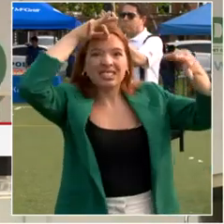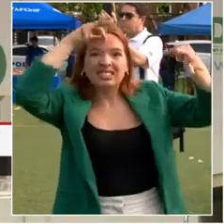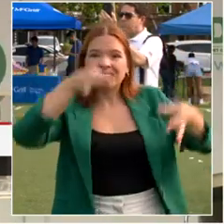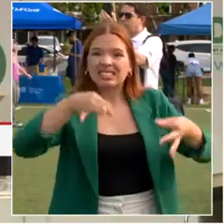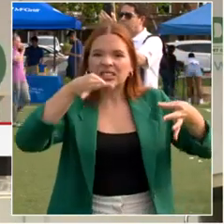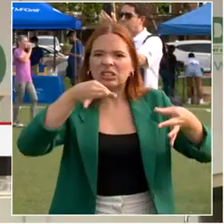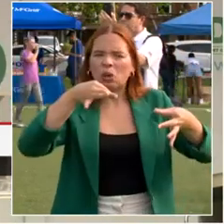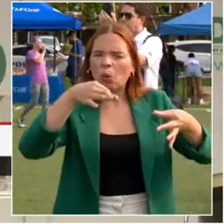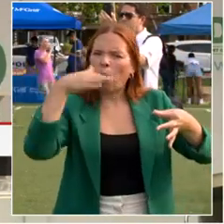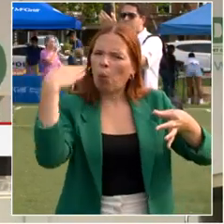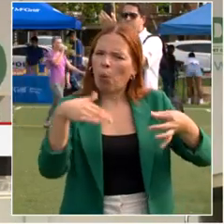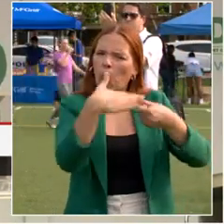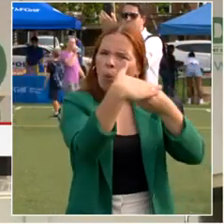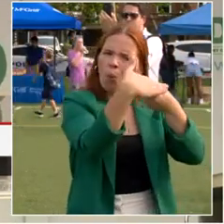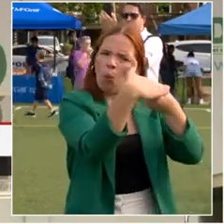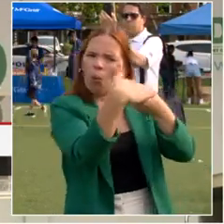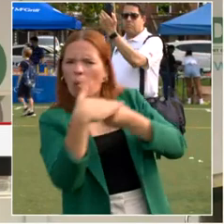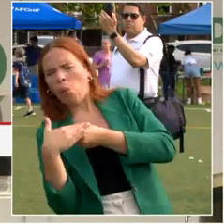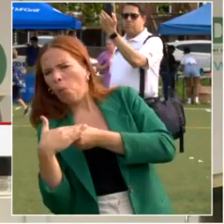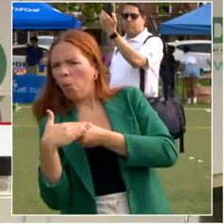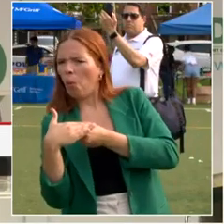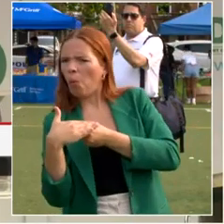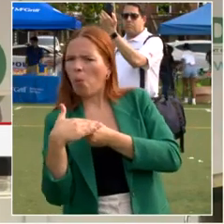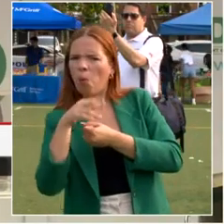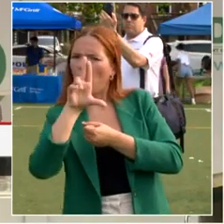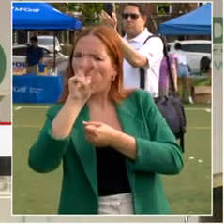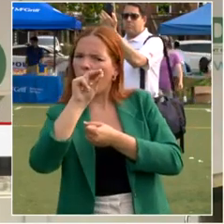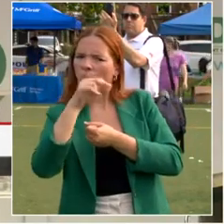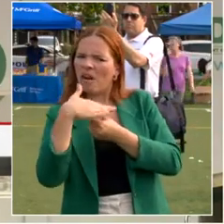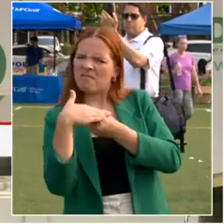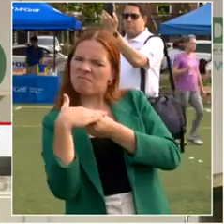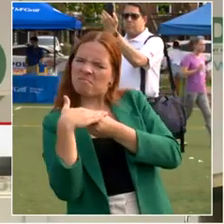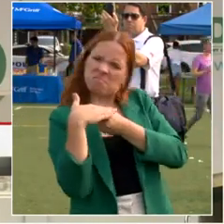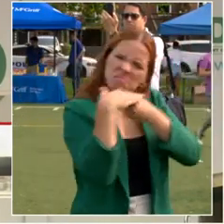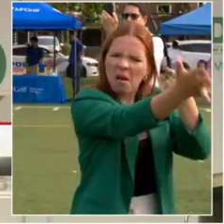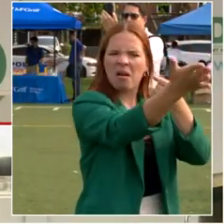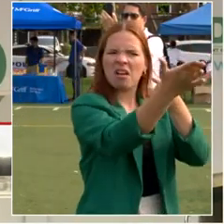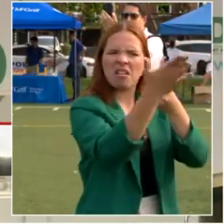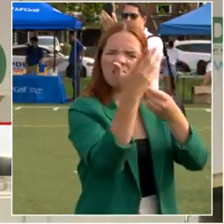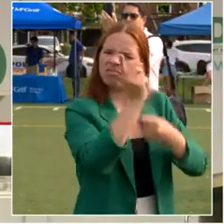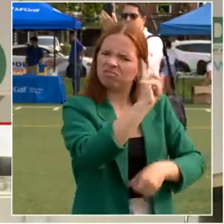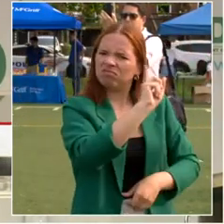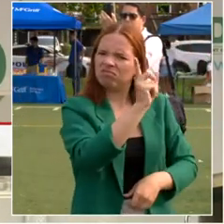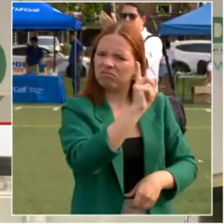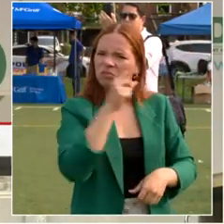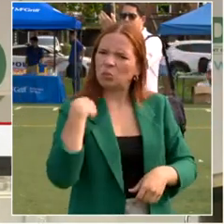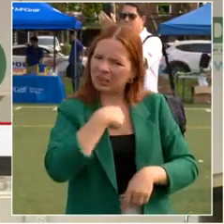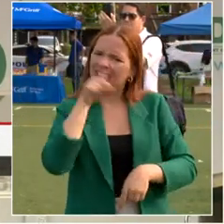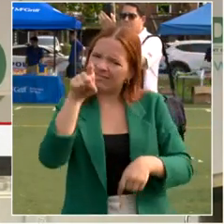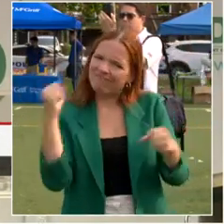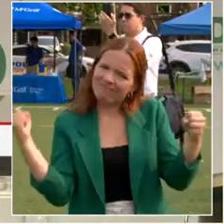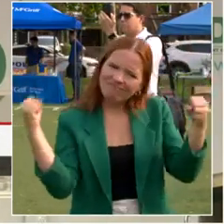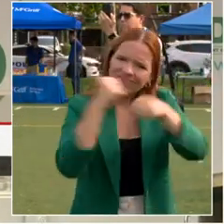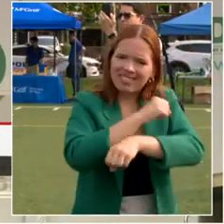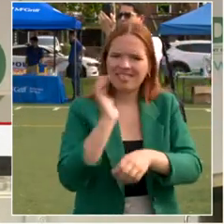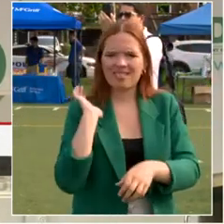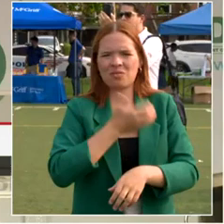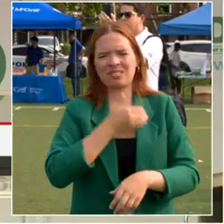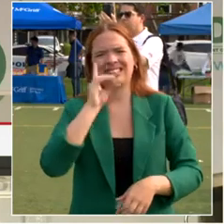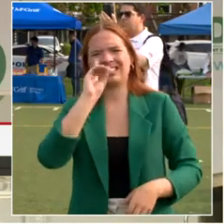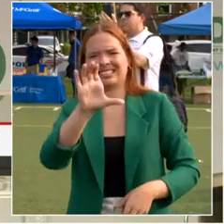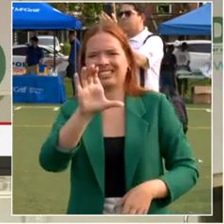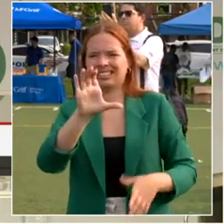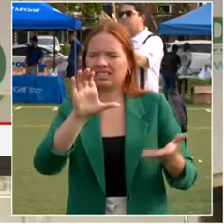guns, particularly illegal guns, out of the hands of dangerous individuals. And every day we are going to continue to work